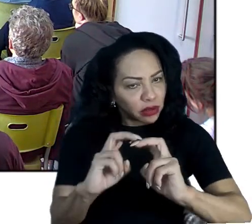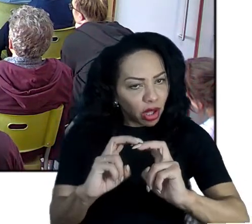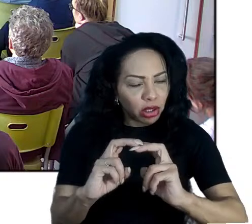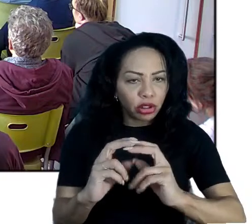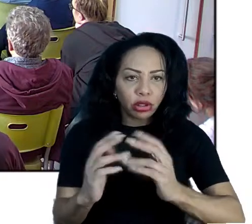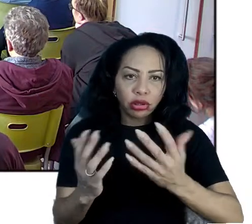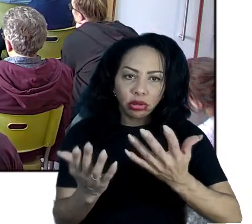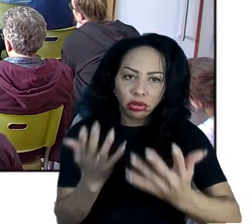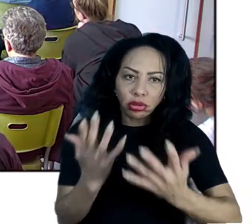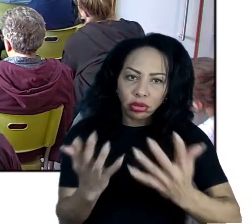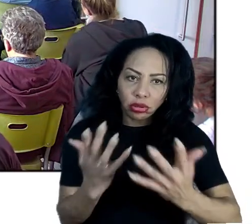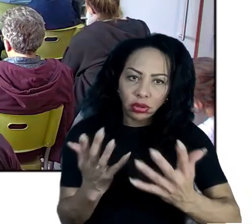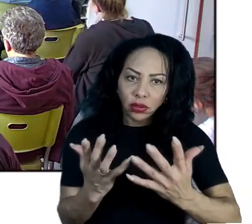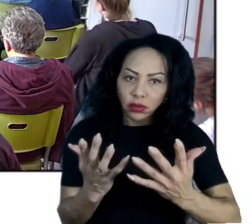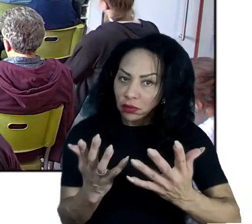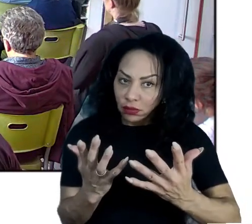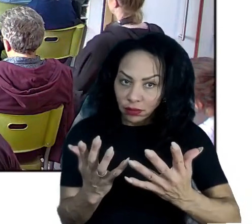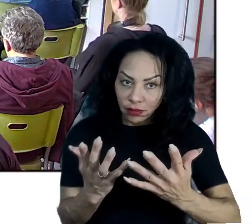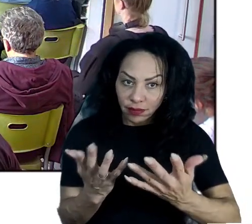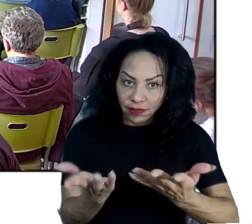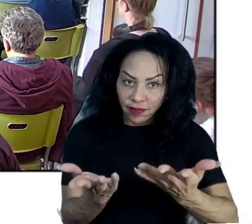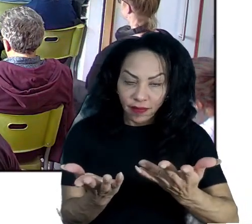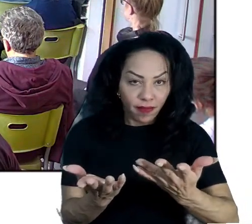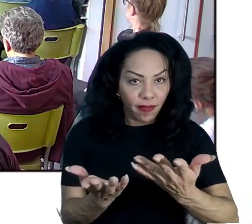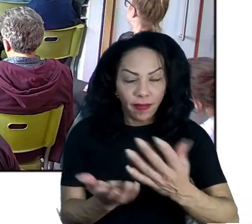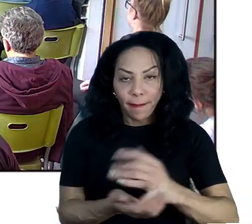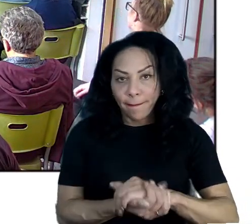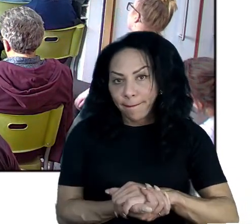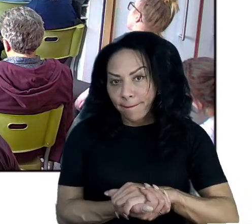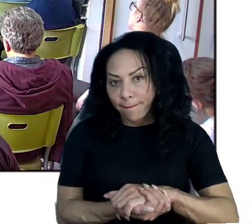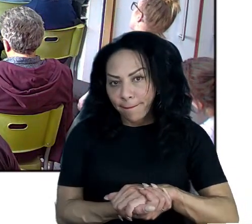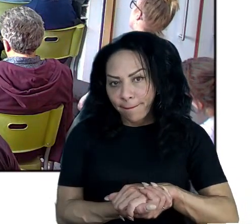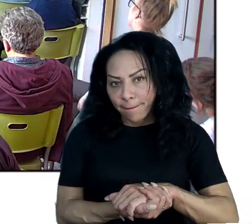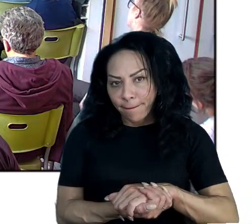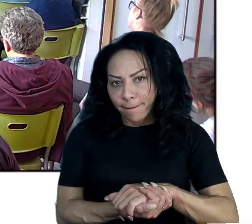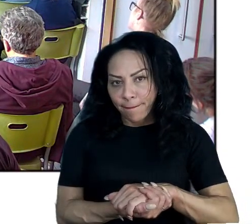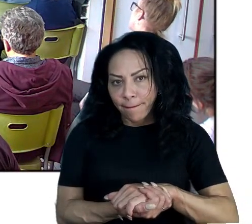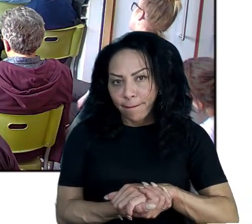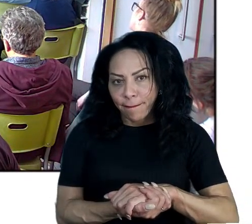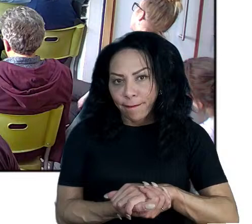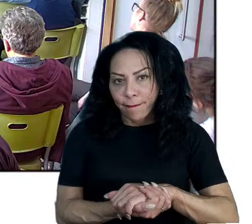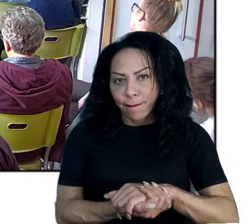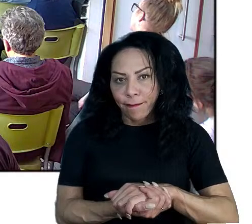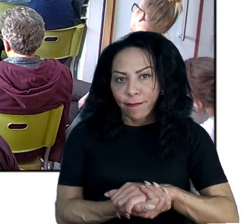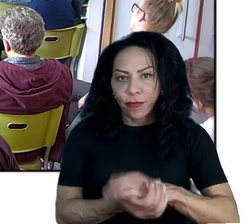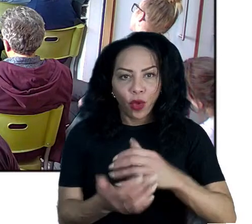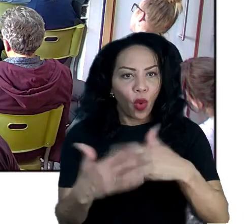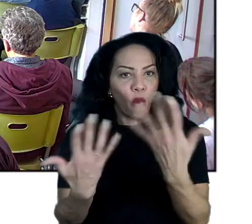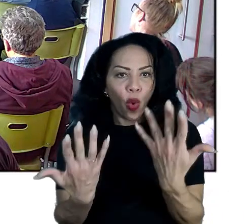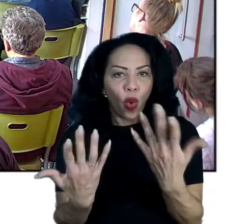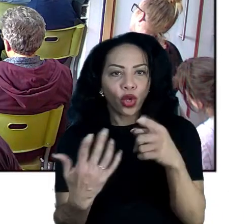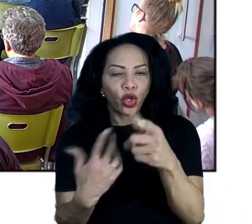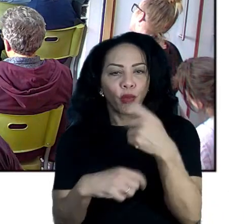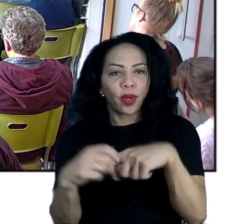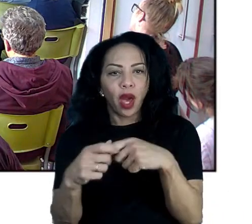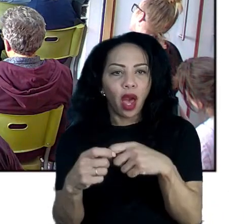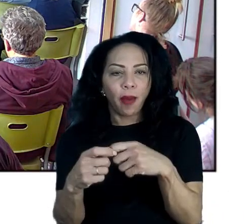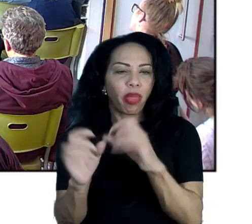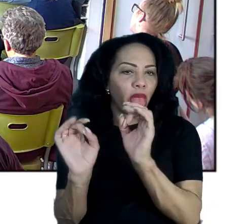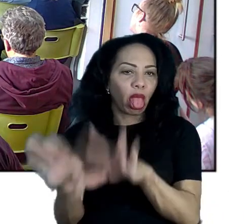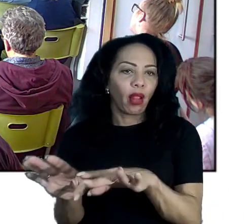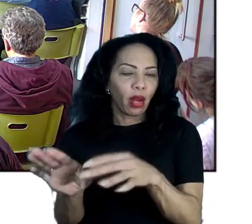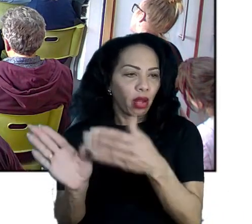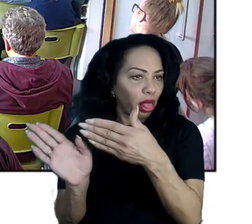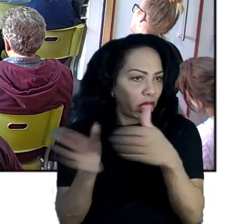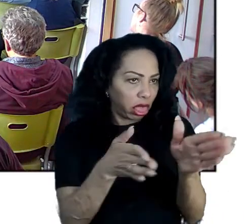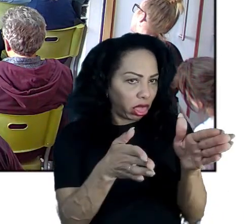significant is that becoming in your PhD? Or has that been sidetracked by the technology? That's a really great question,